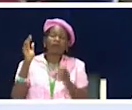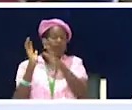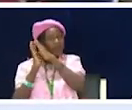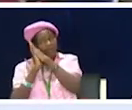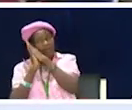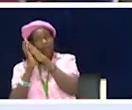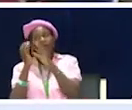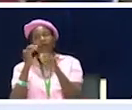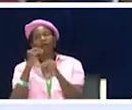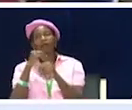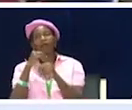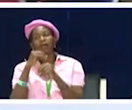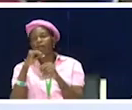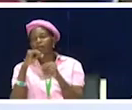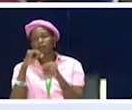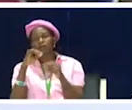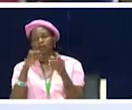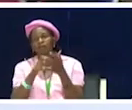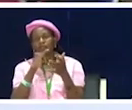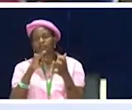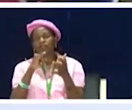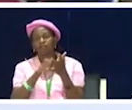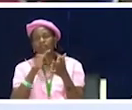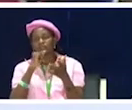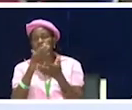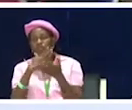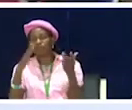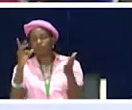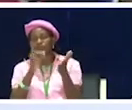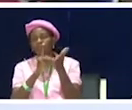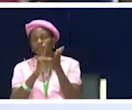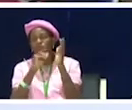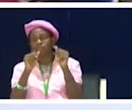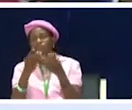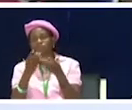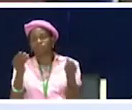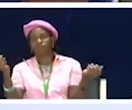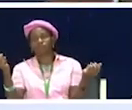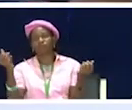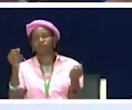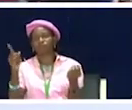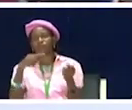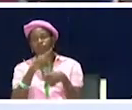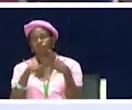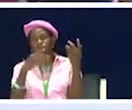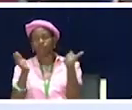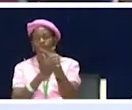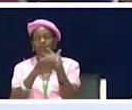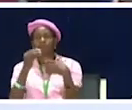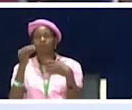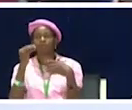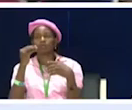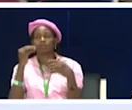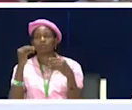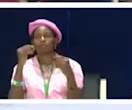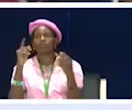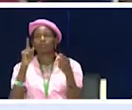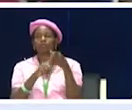It's not something it's not something the doctor can handle. You have to go back to the foundation.